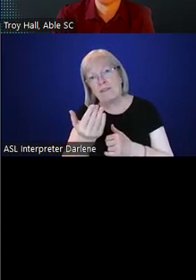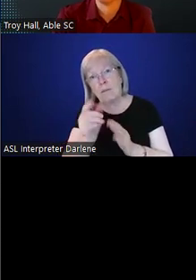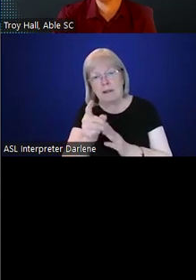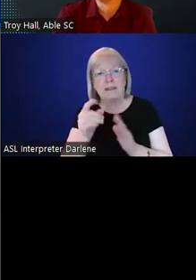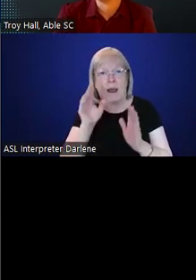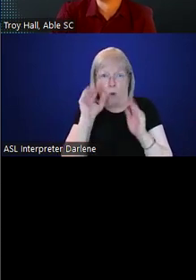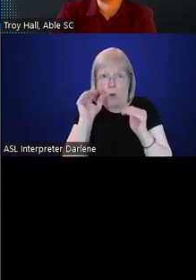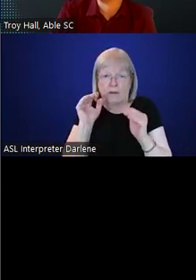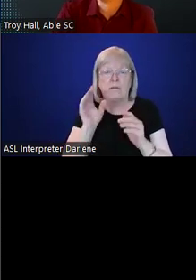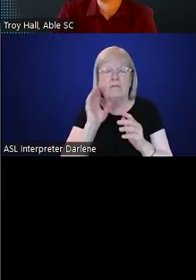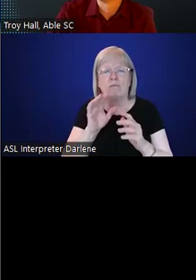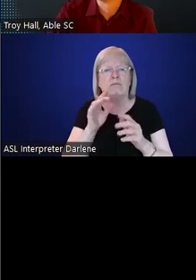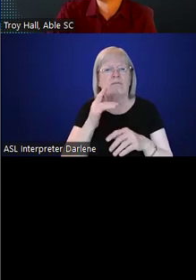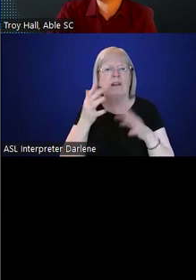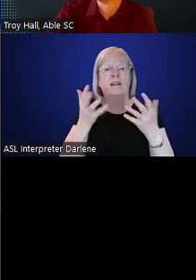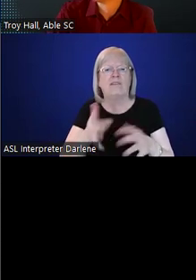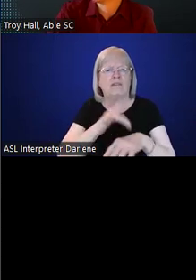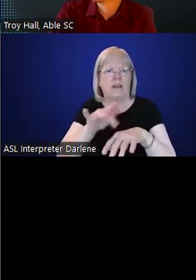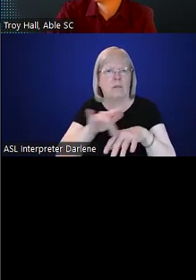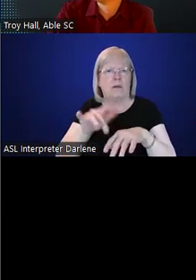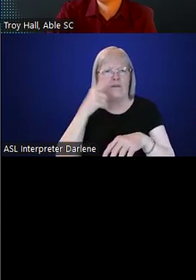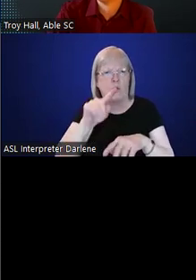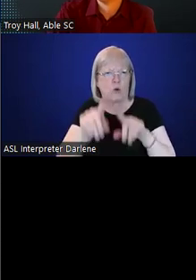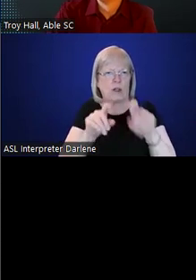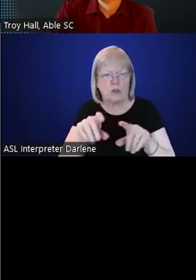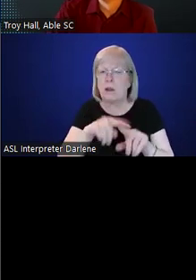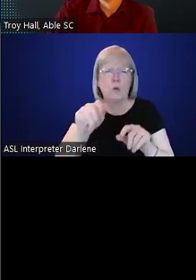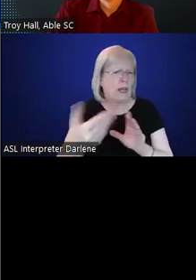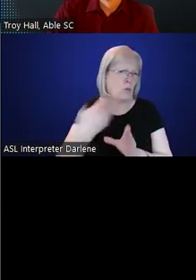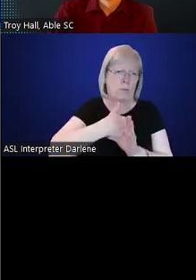questions, but feel free to interrupt.